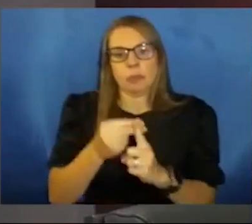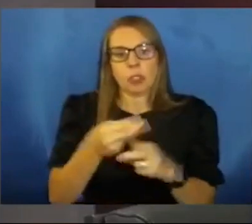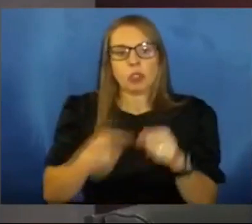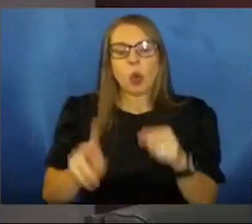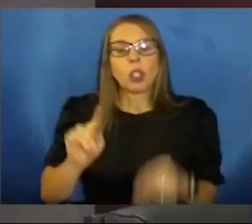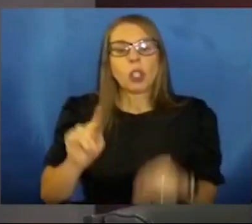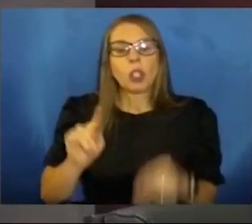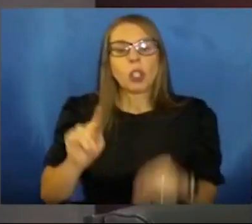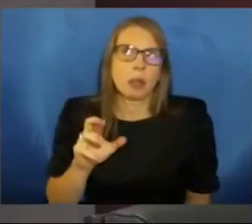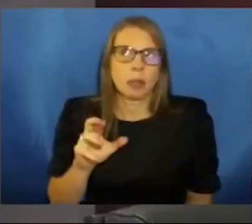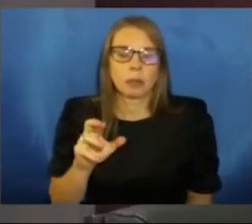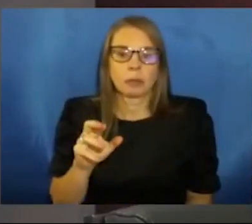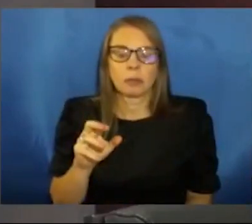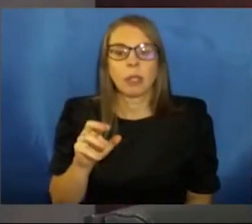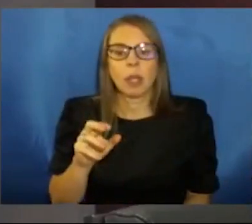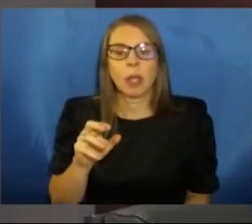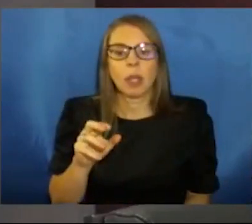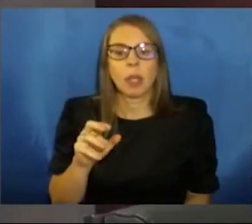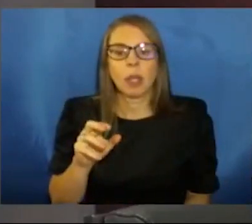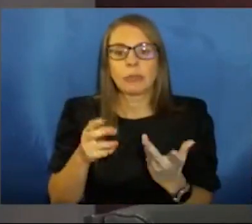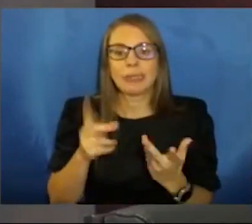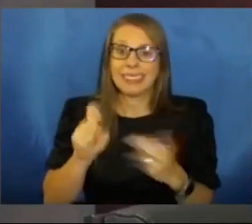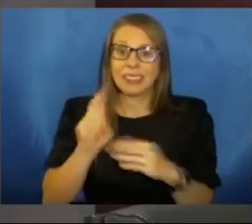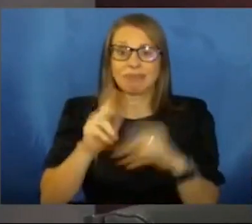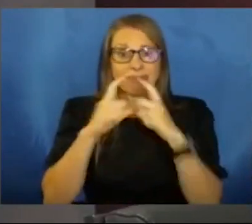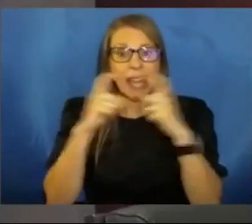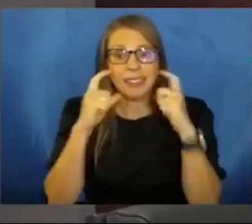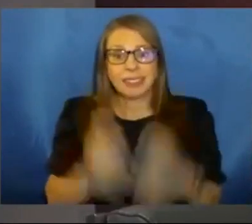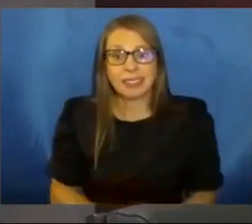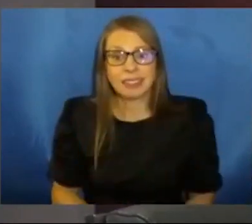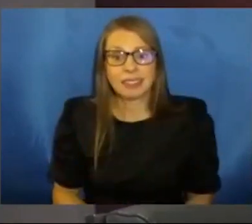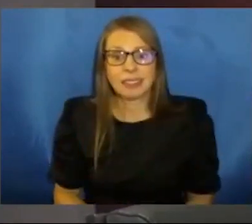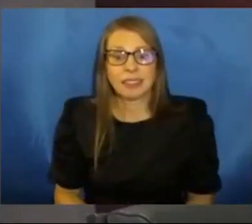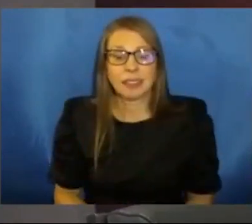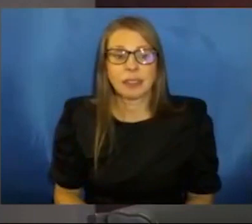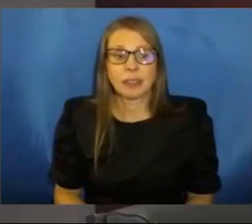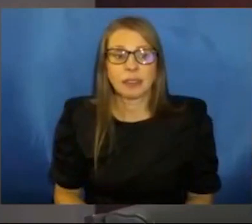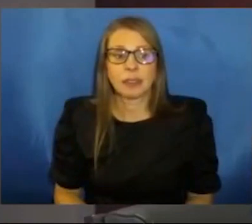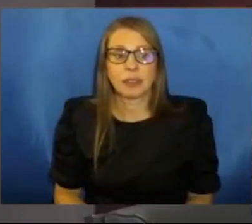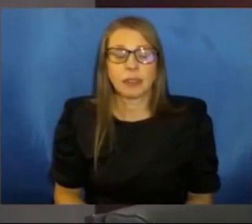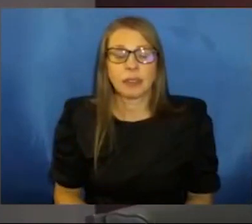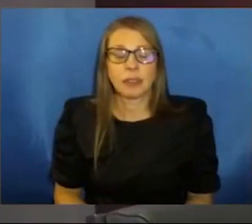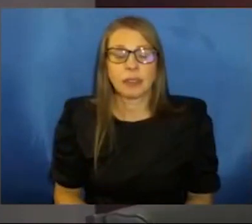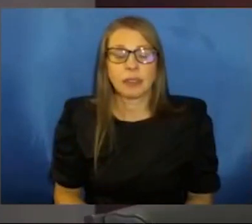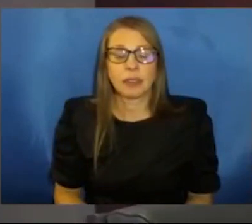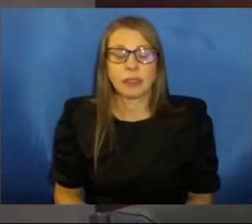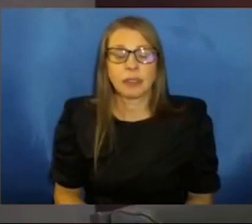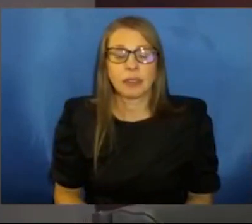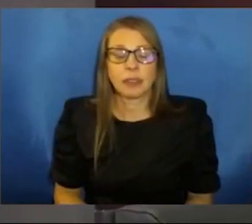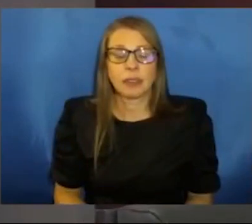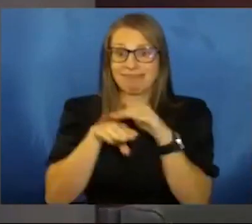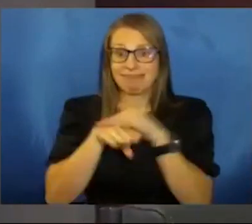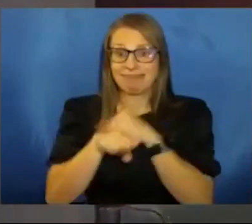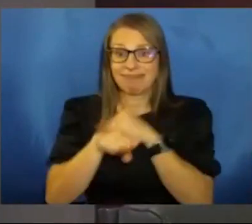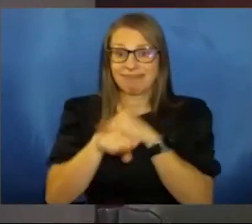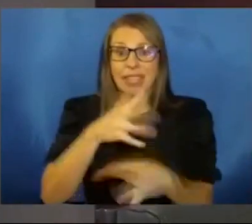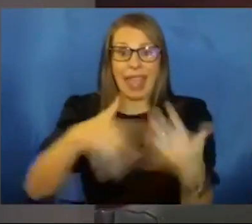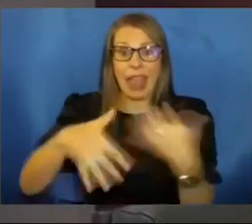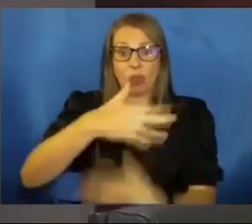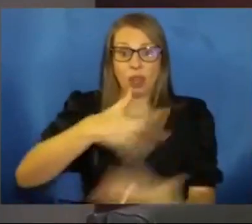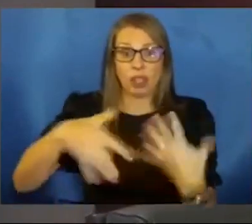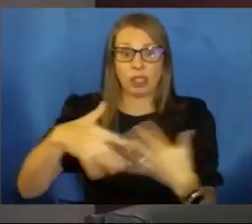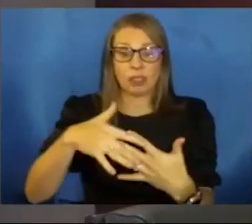thing, getting vaccinated. What's your message about that? Yeah. The message there is simple. It's please, please, please get